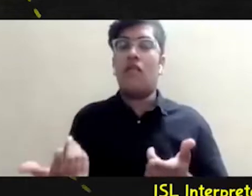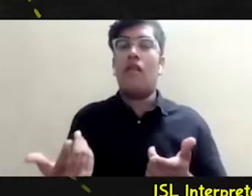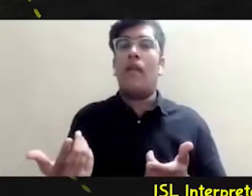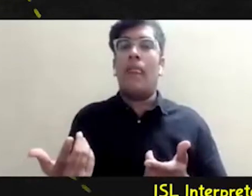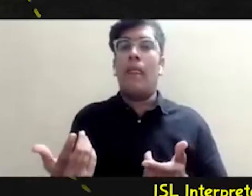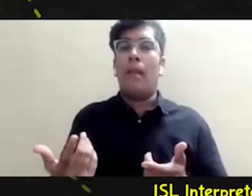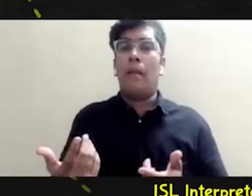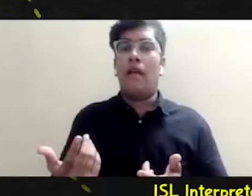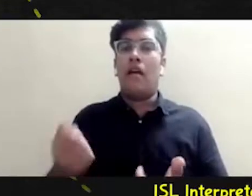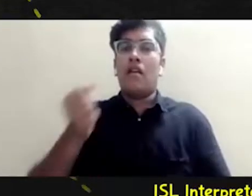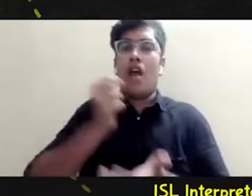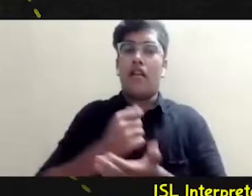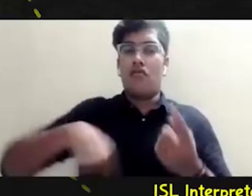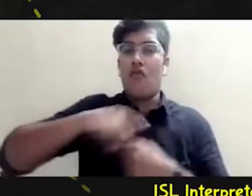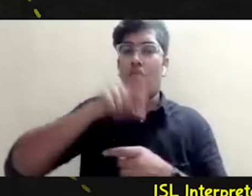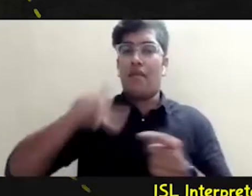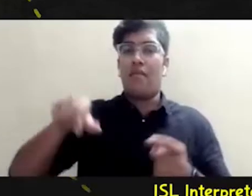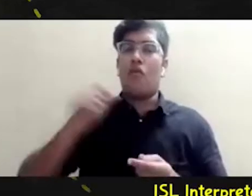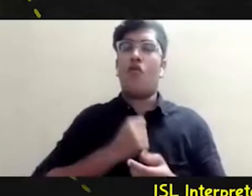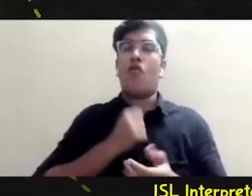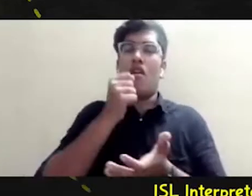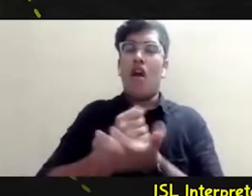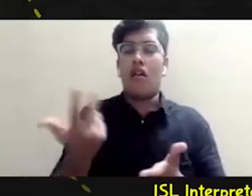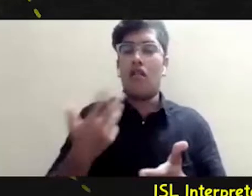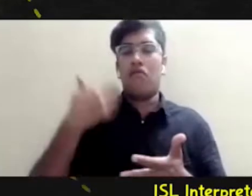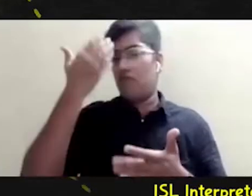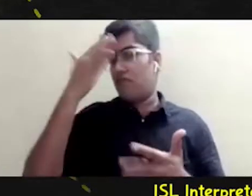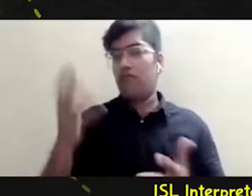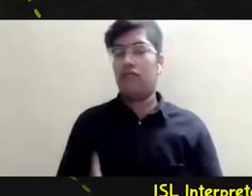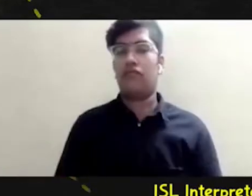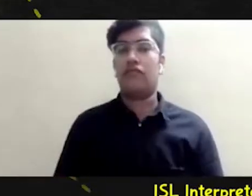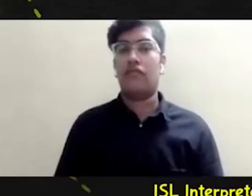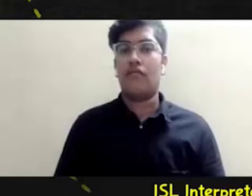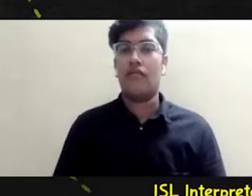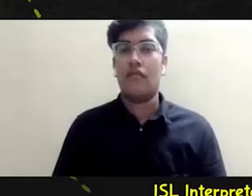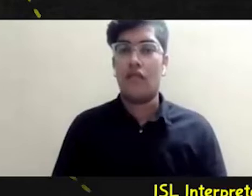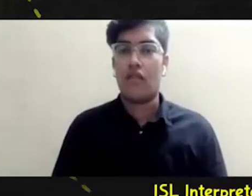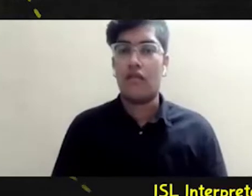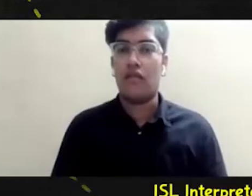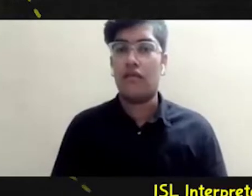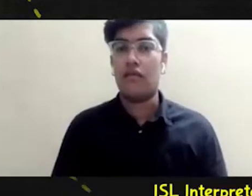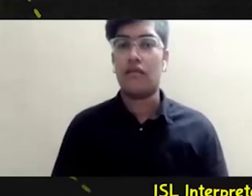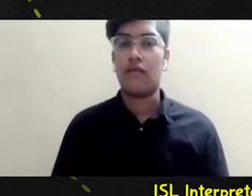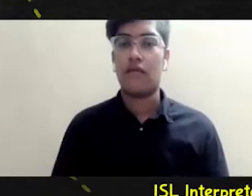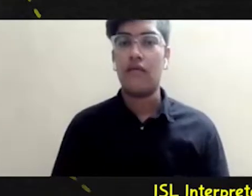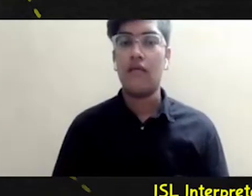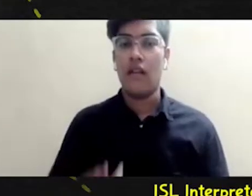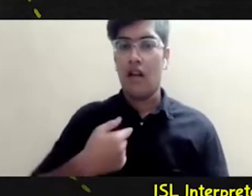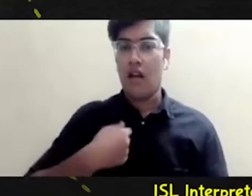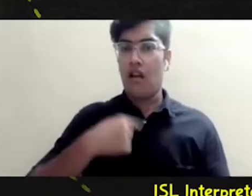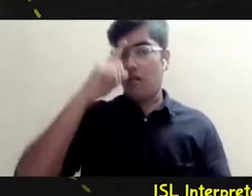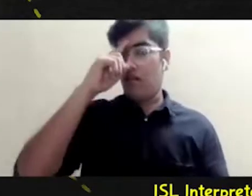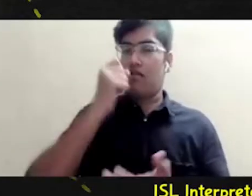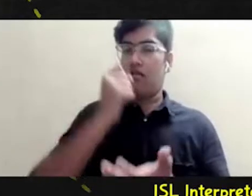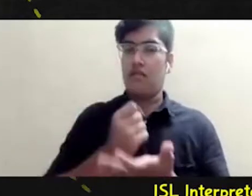and data? To me, I just decided to, I think many might agree,